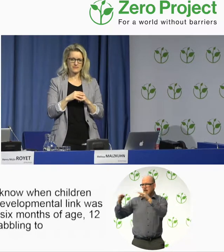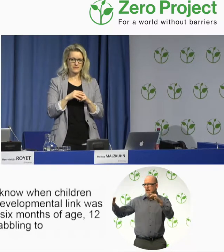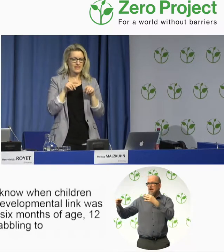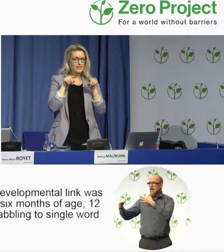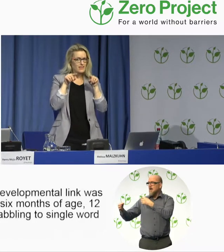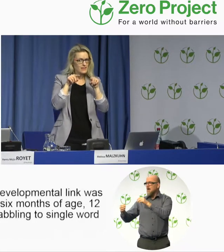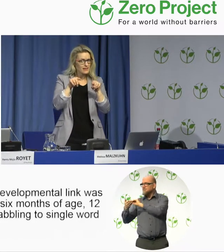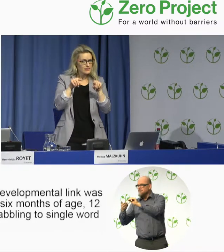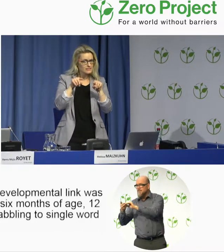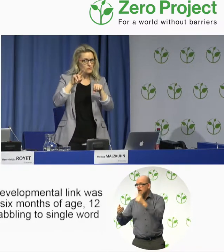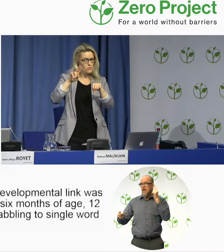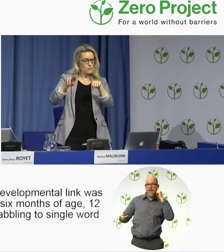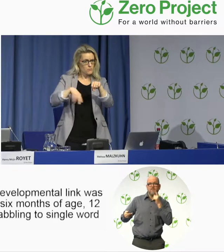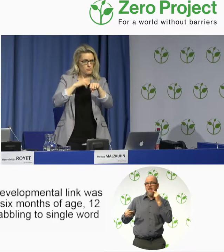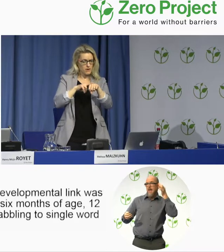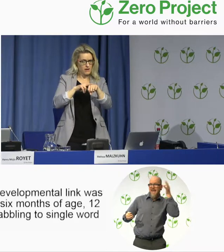two word utterances.